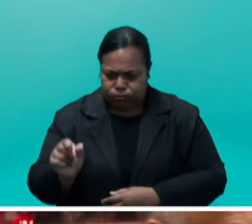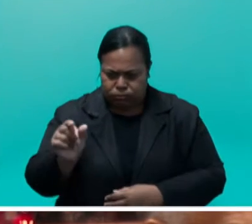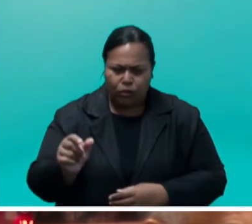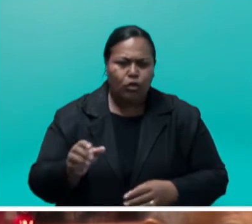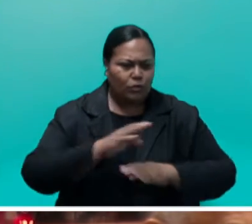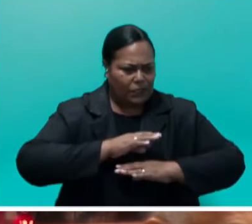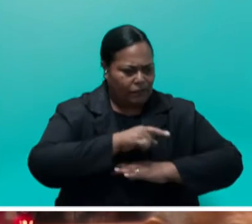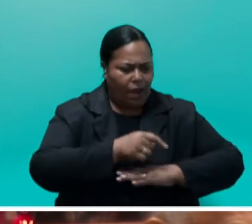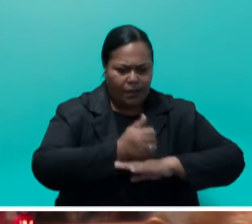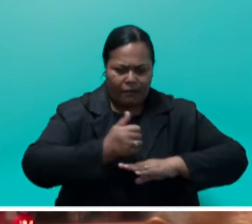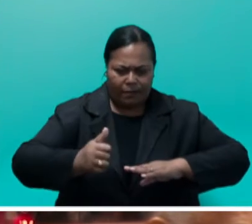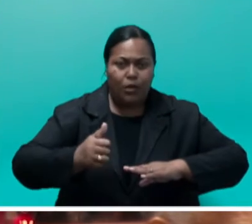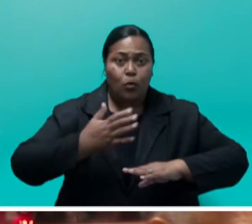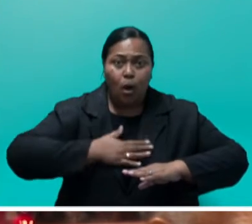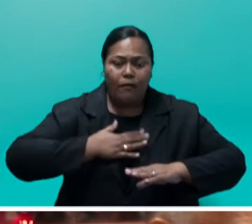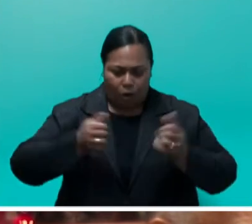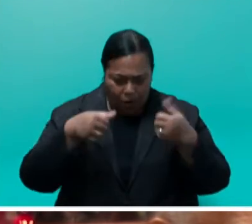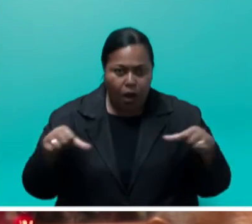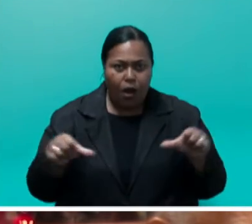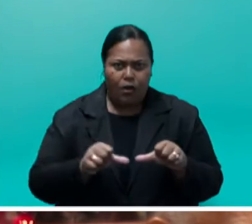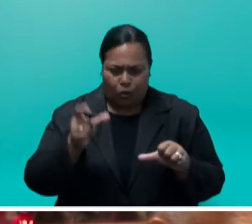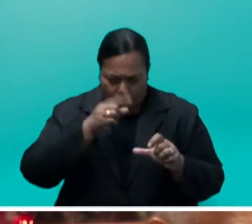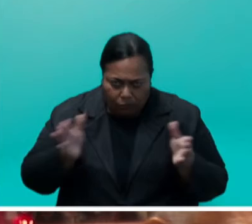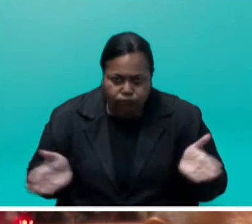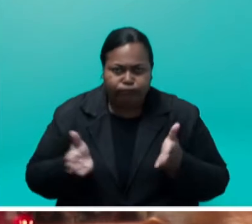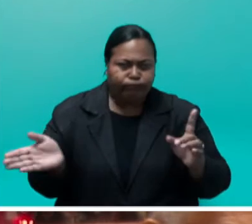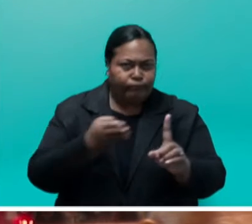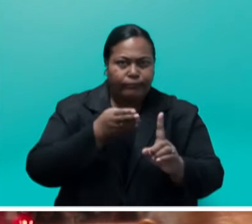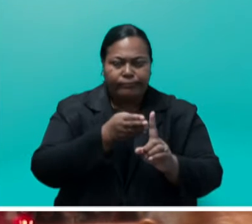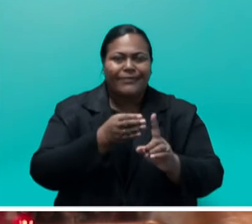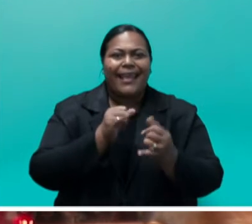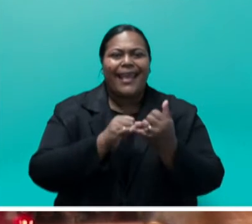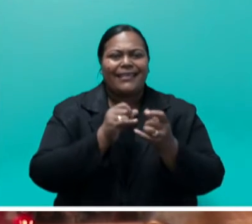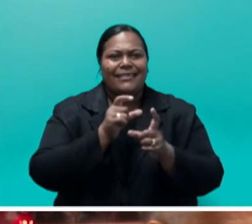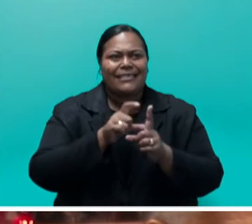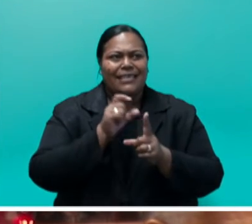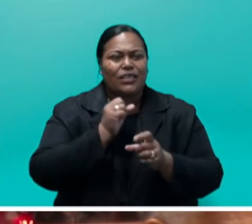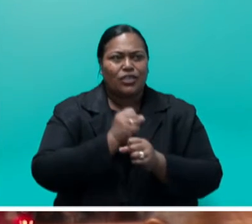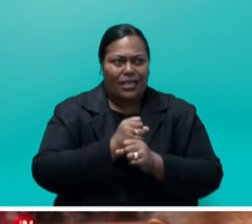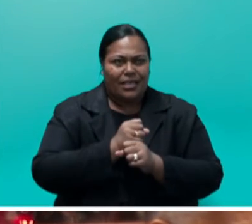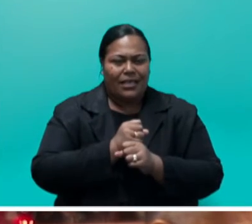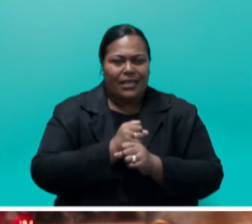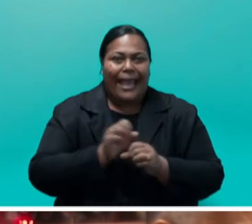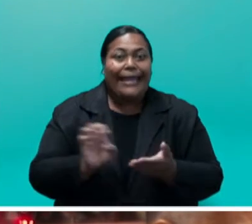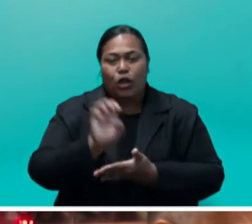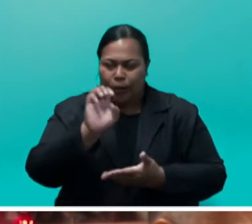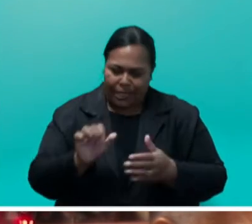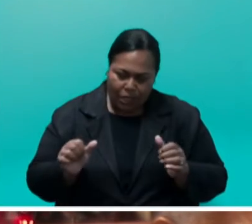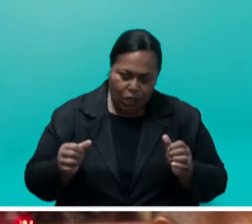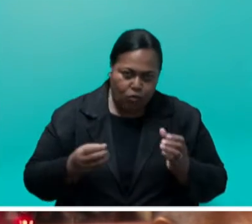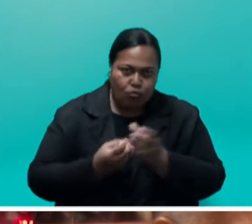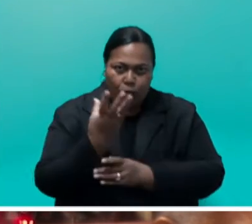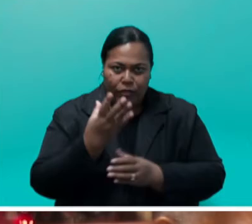call for agriculture to drive sustainable development and economic growth. Mr. Speaker, sir, government through the